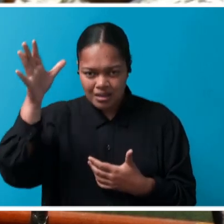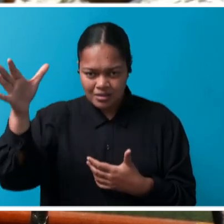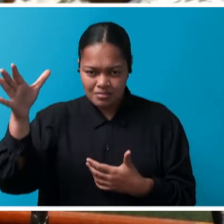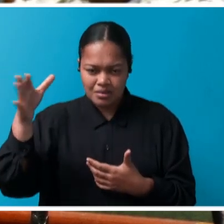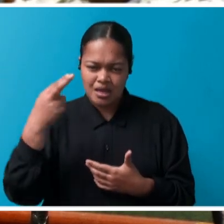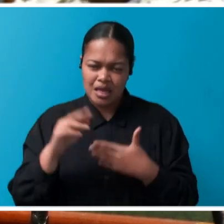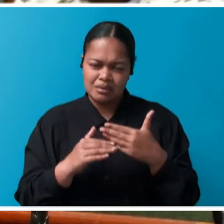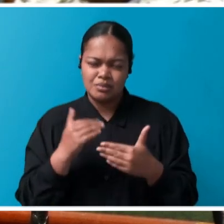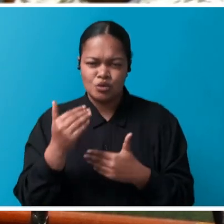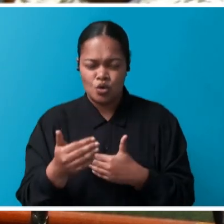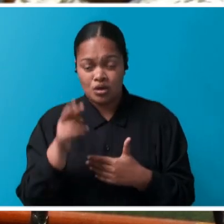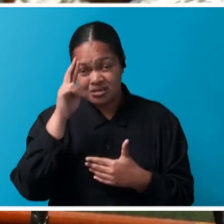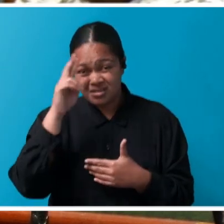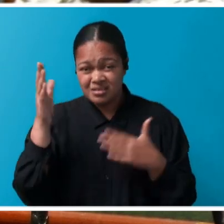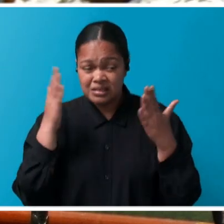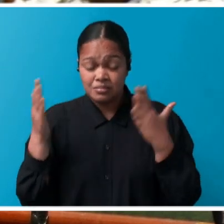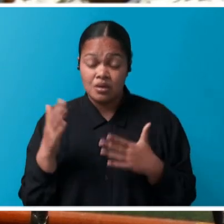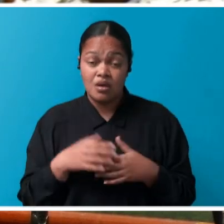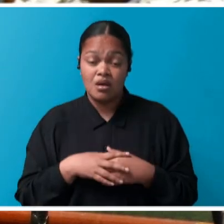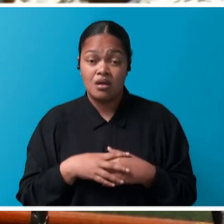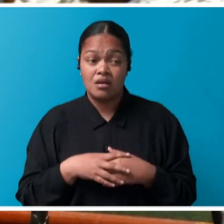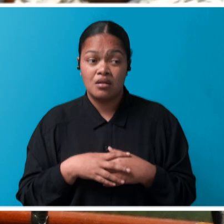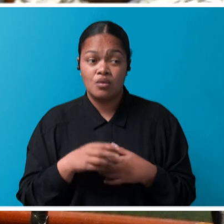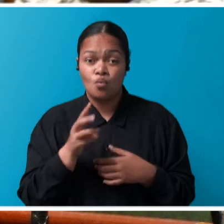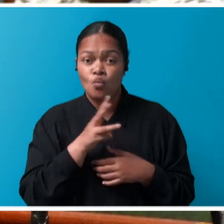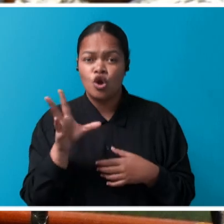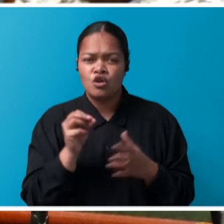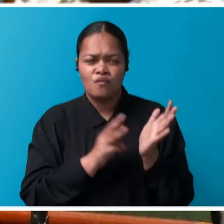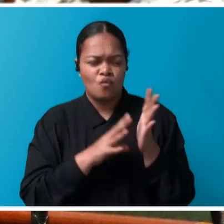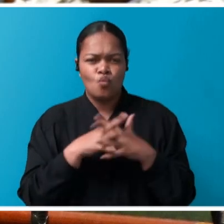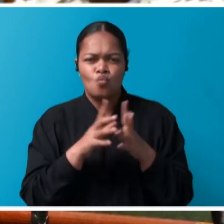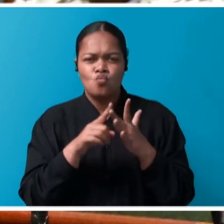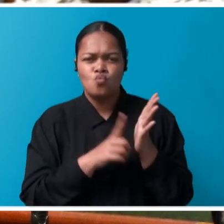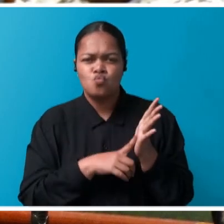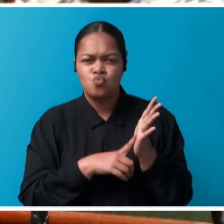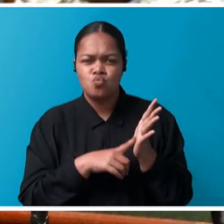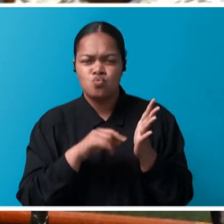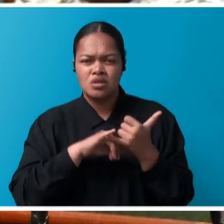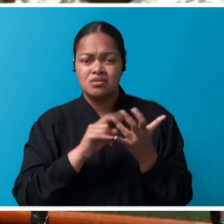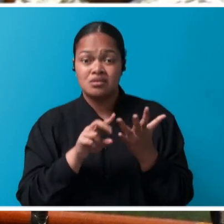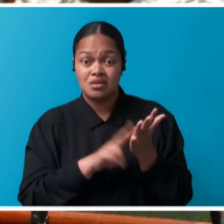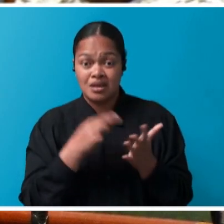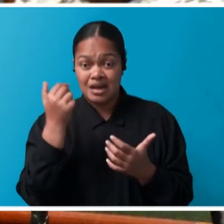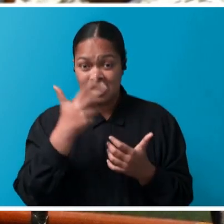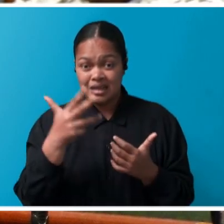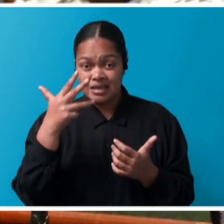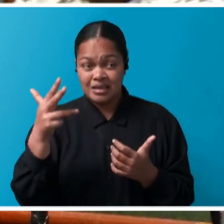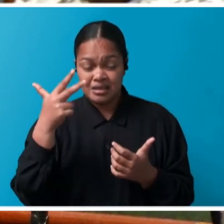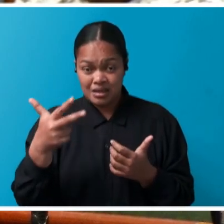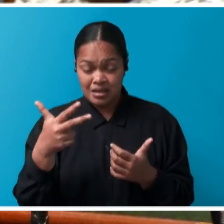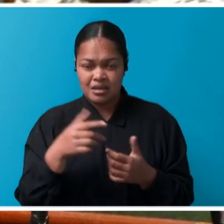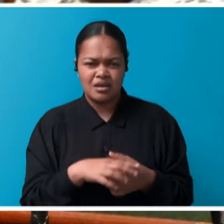sir. Mr. Speaker, sir, in the word of Wilson's 1998, education is not about repairing all social